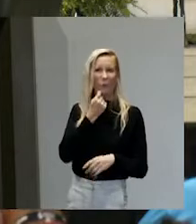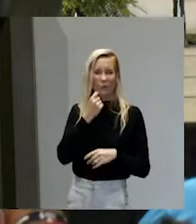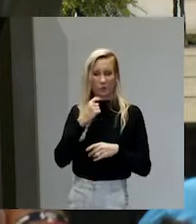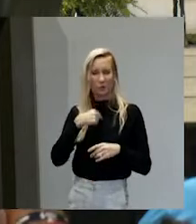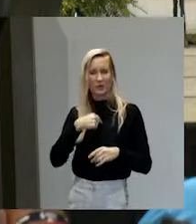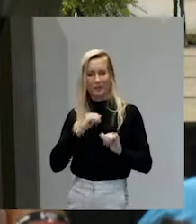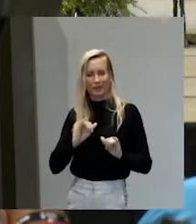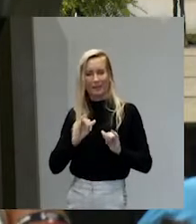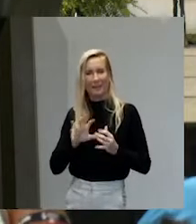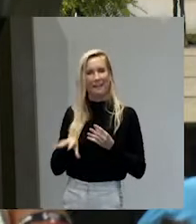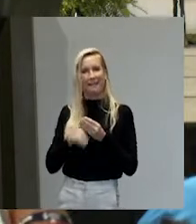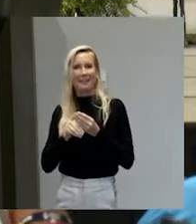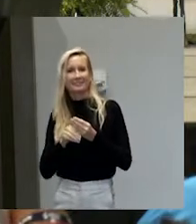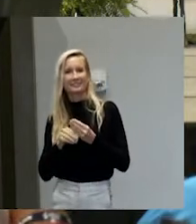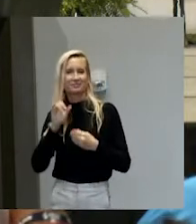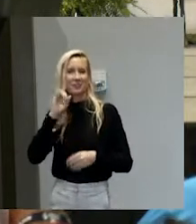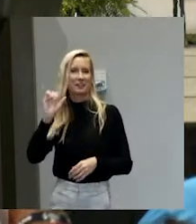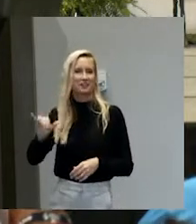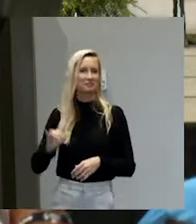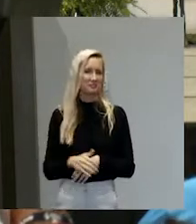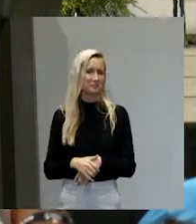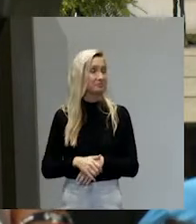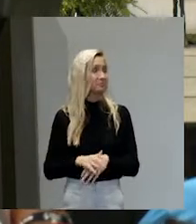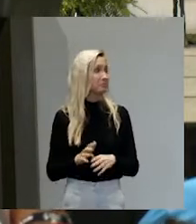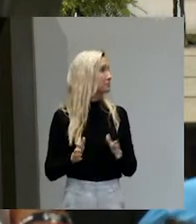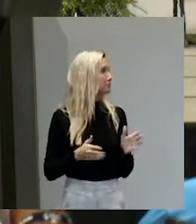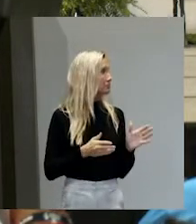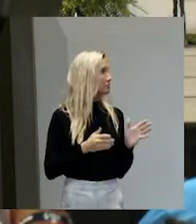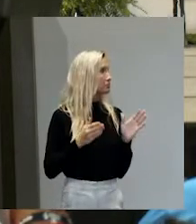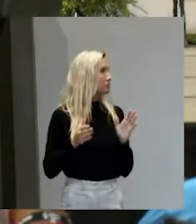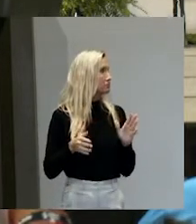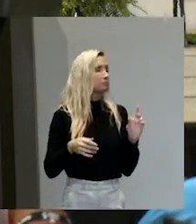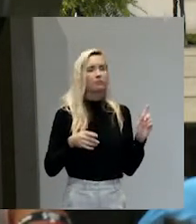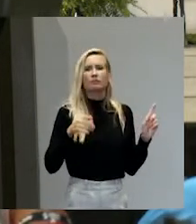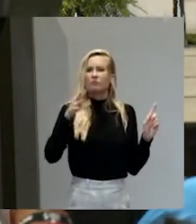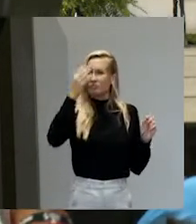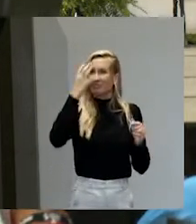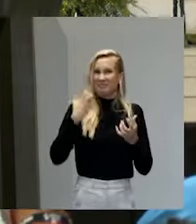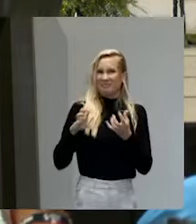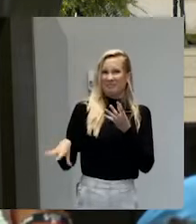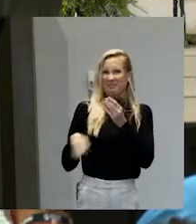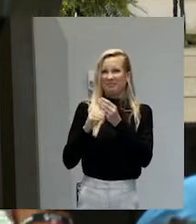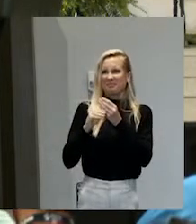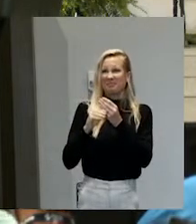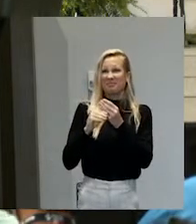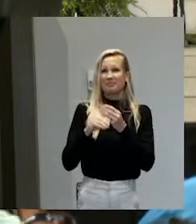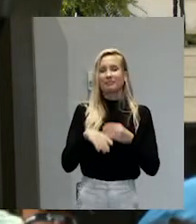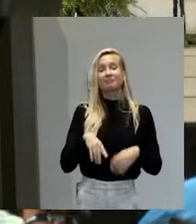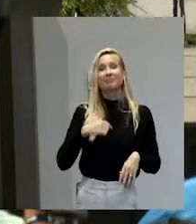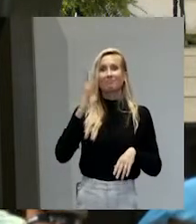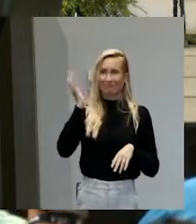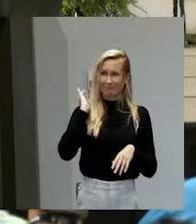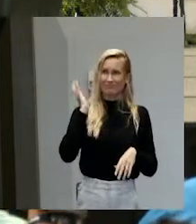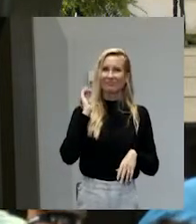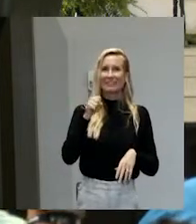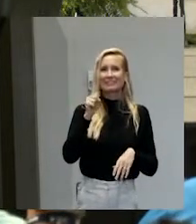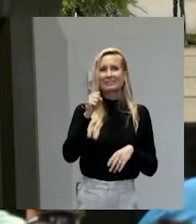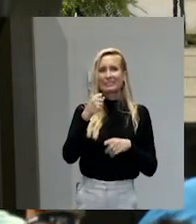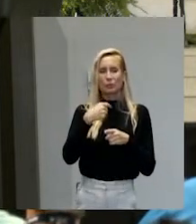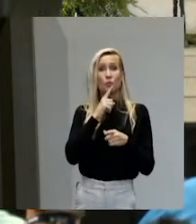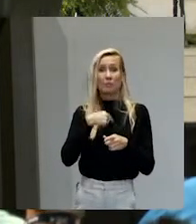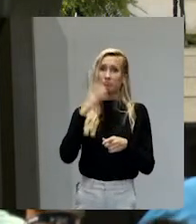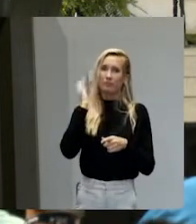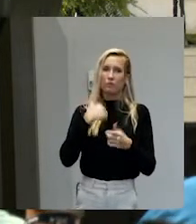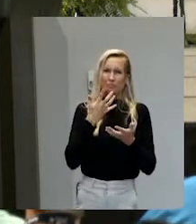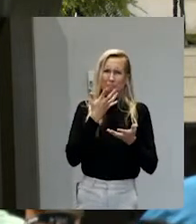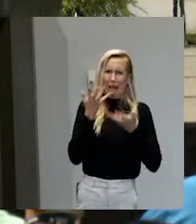like, pardon the interruption. No, you're good. I wanted to piggyback off that I had, when I was a kid, a lot of tics and mannerisms that I was embarrassed about